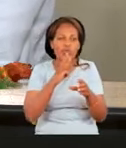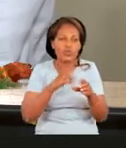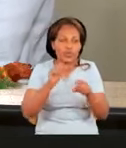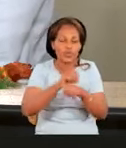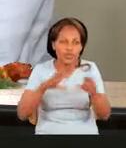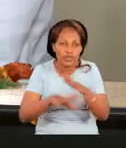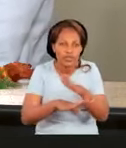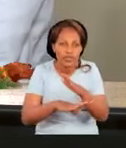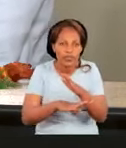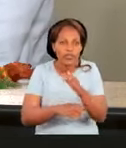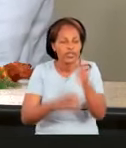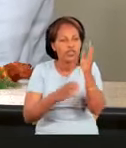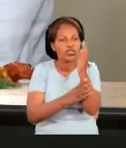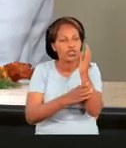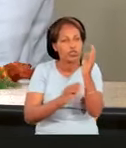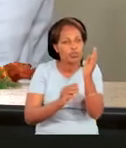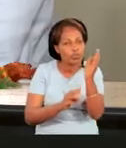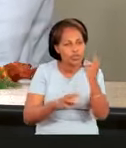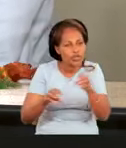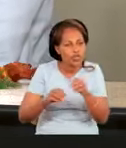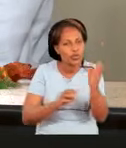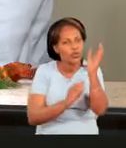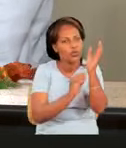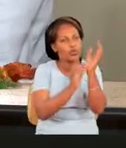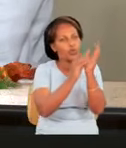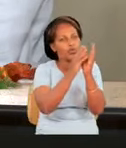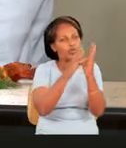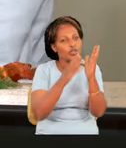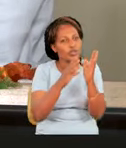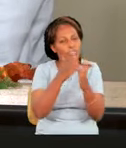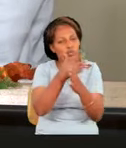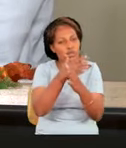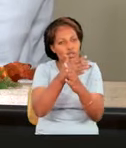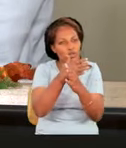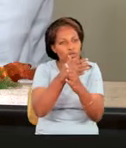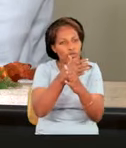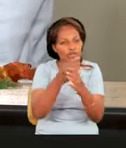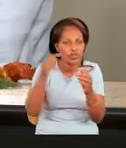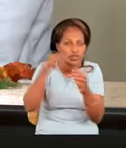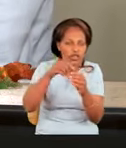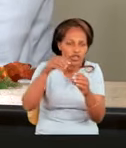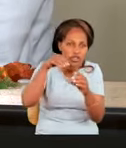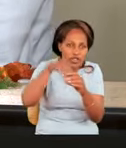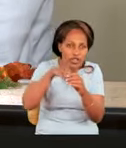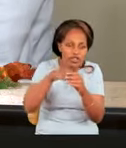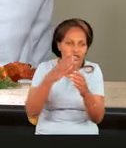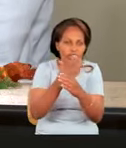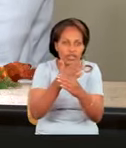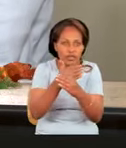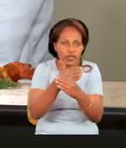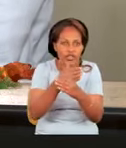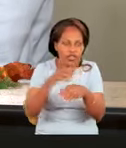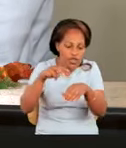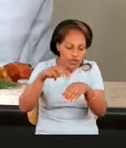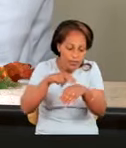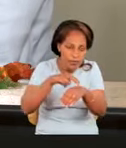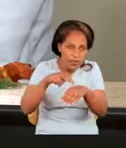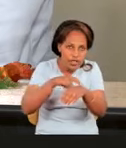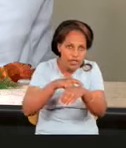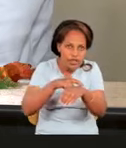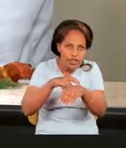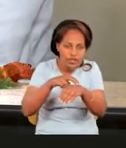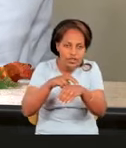stem transports the water to the leaves. When the water is in the leaves, the veins transport the water to all